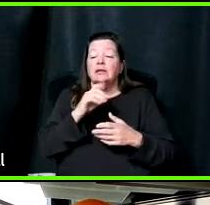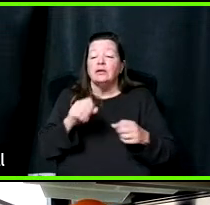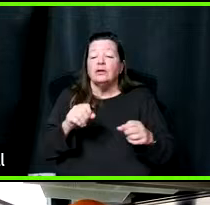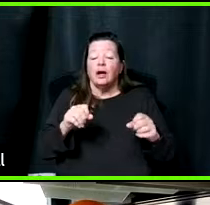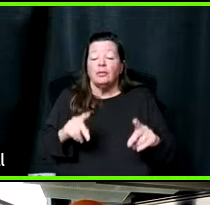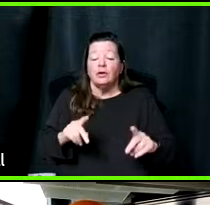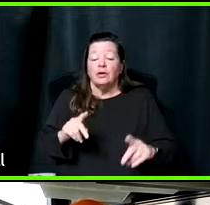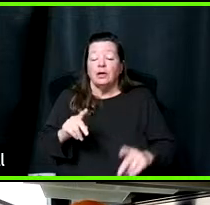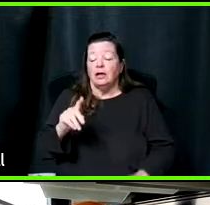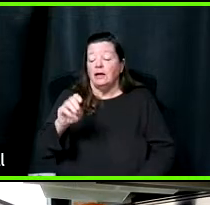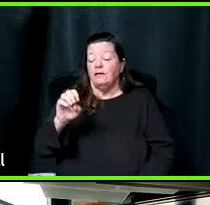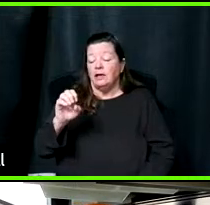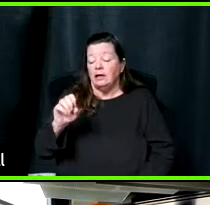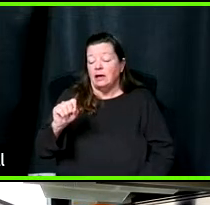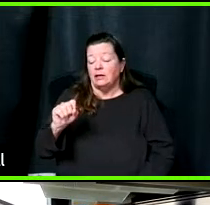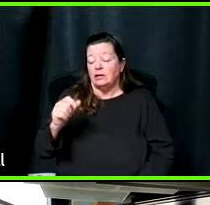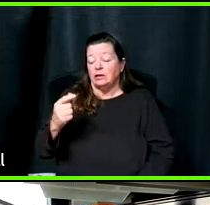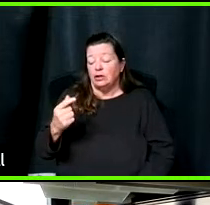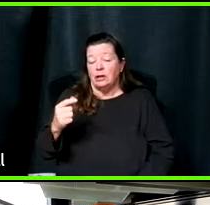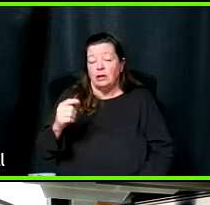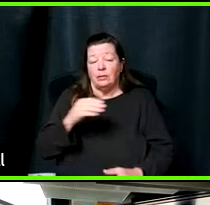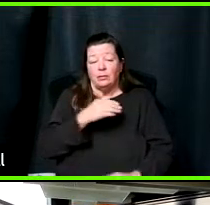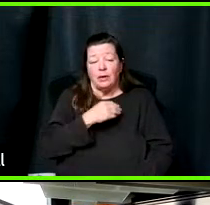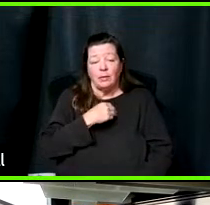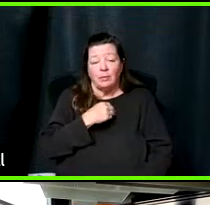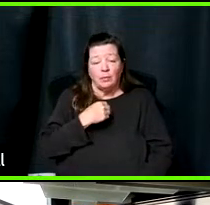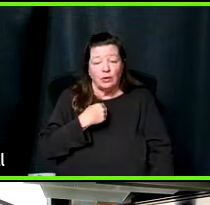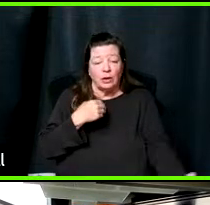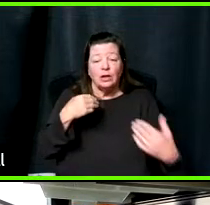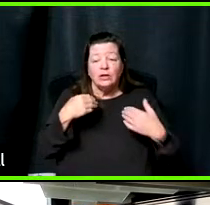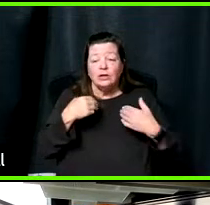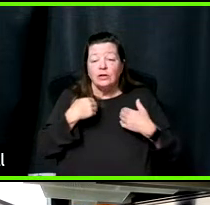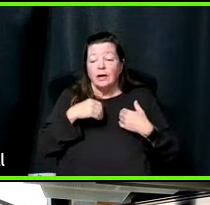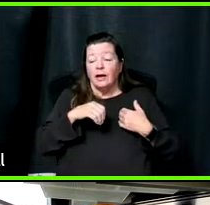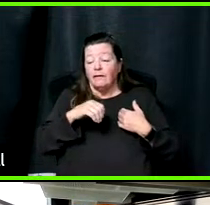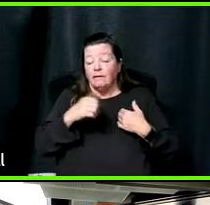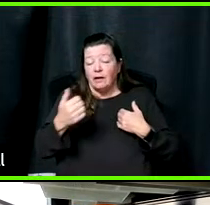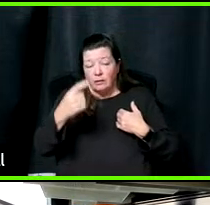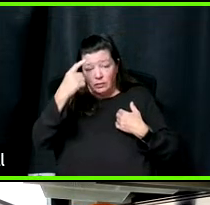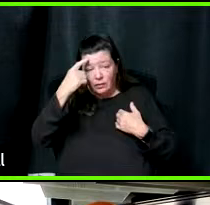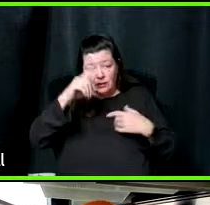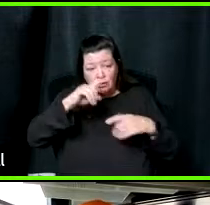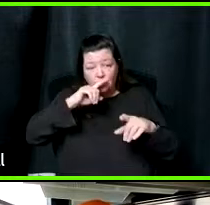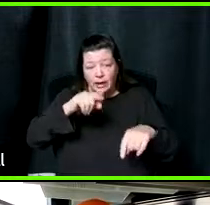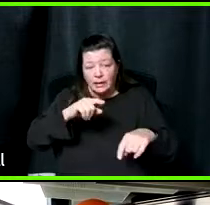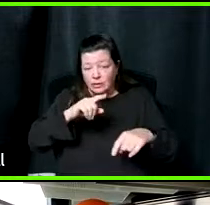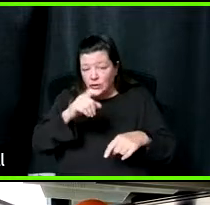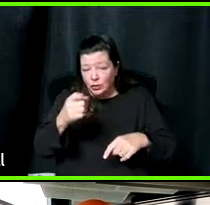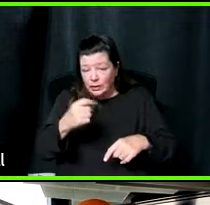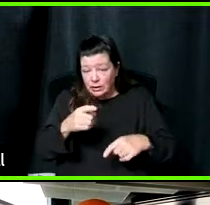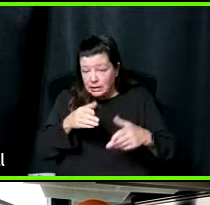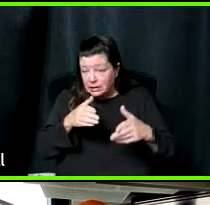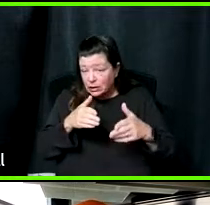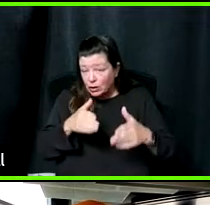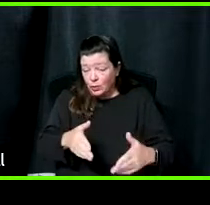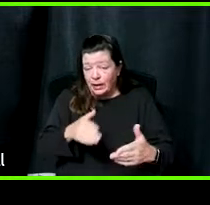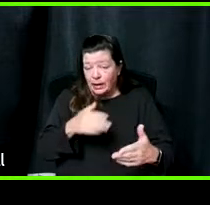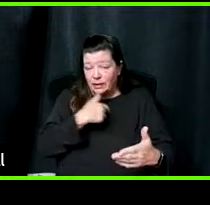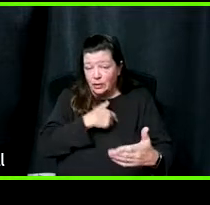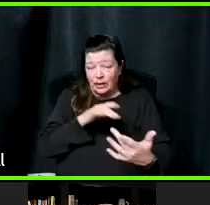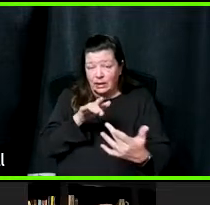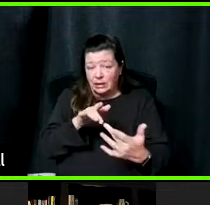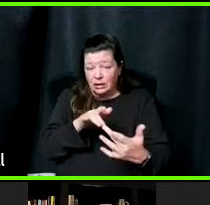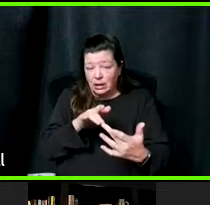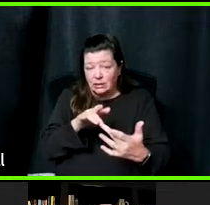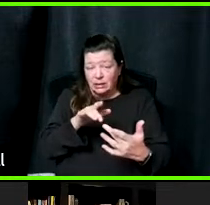members, have some other thoughts to answer your questions to contact you? Is there a period of time that you'd like them to do